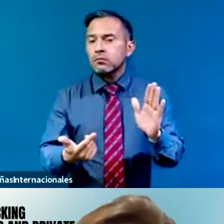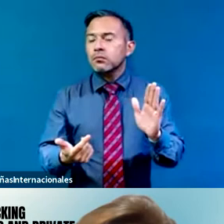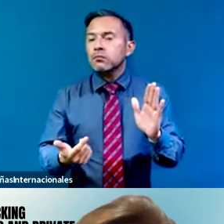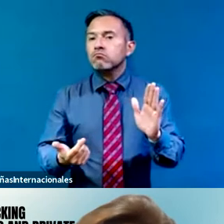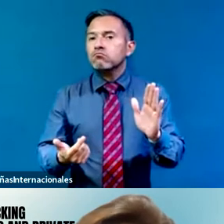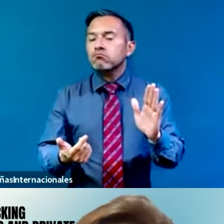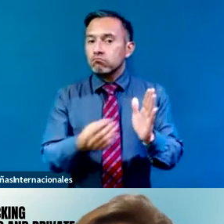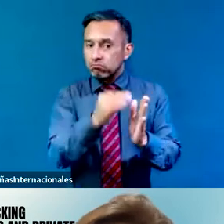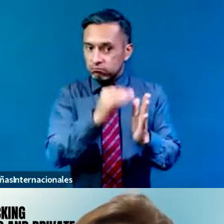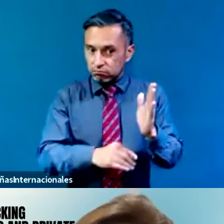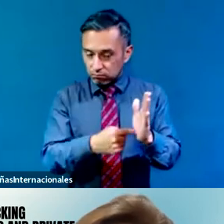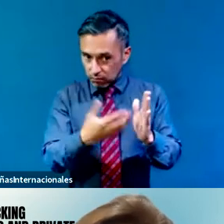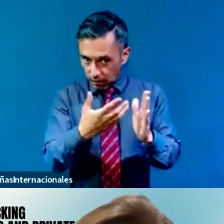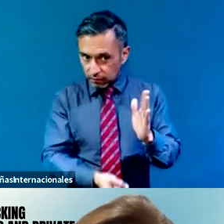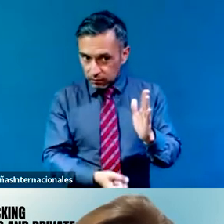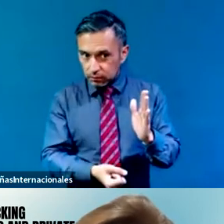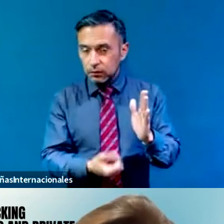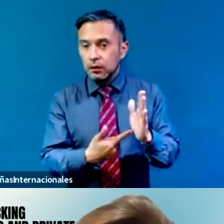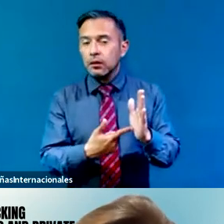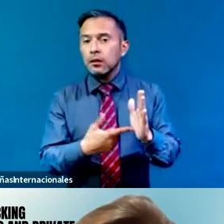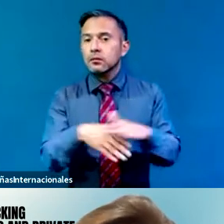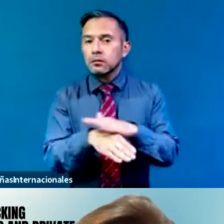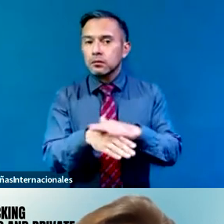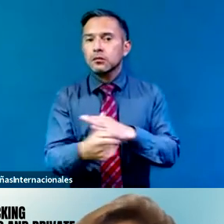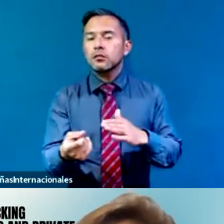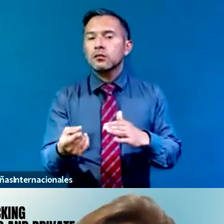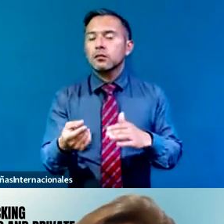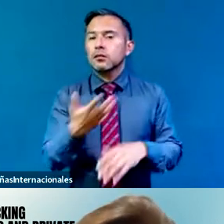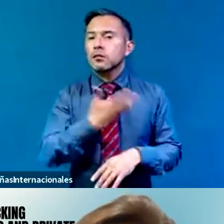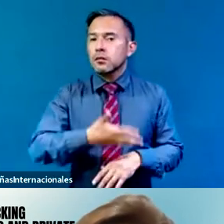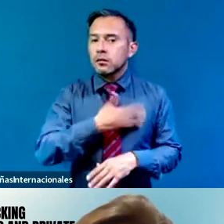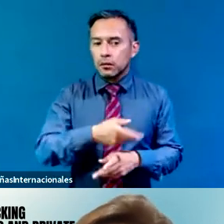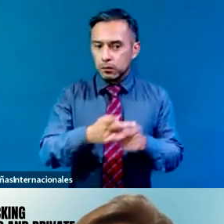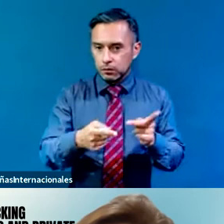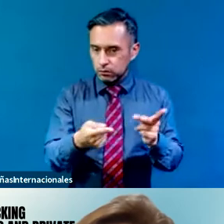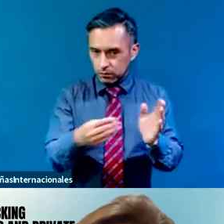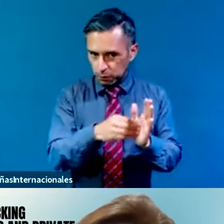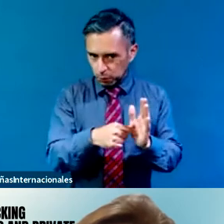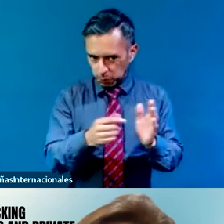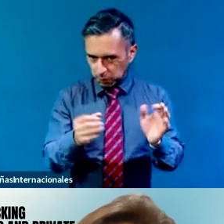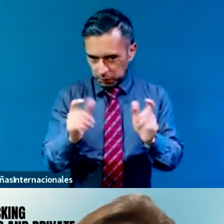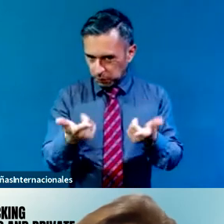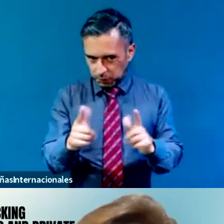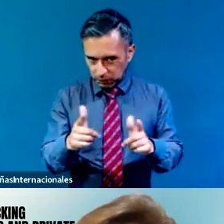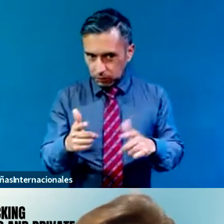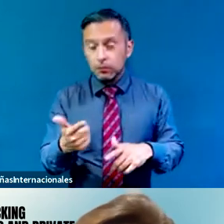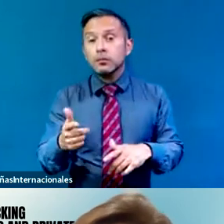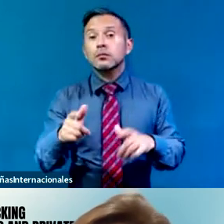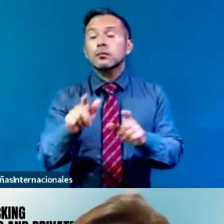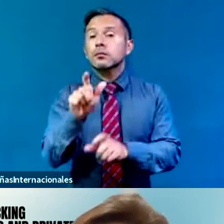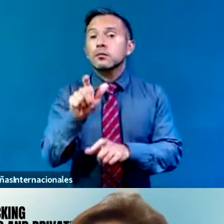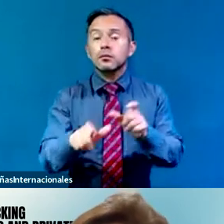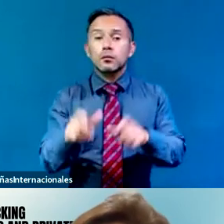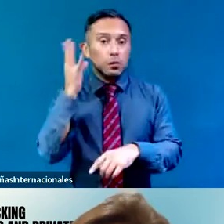rights are not recognized under labor laws in some places. Unpaid care and domestic work by women is not